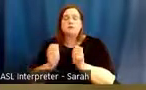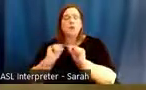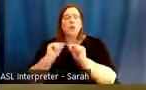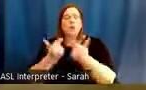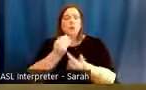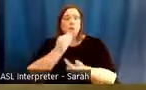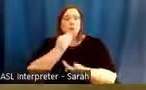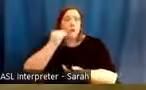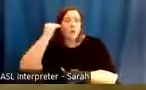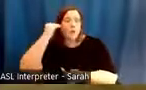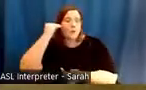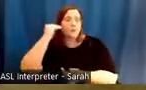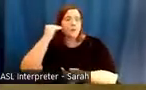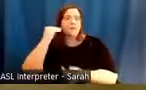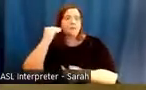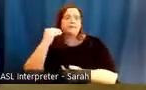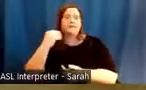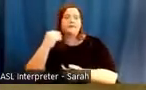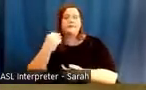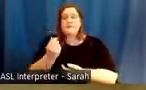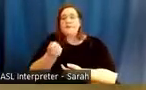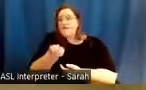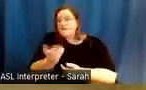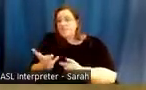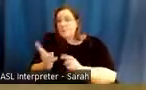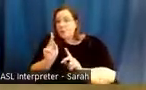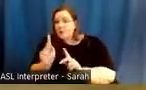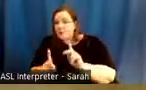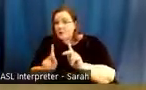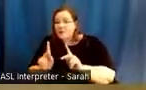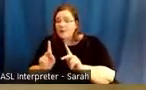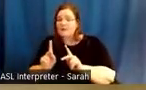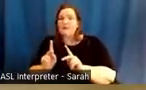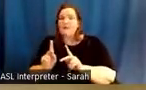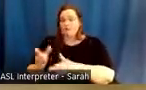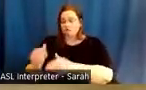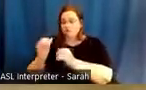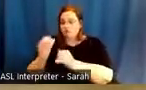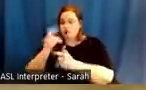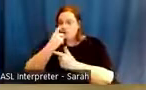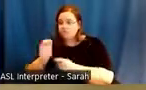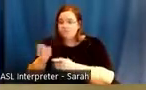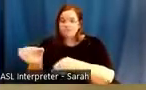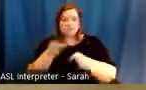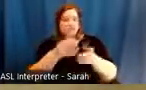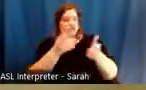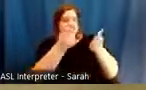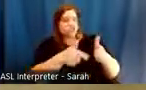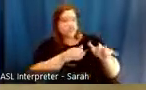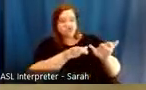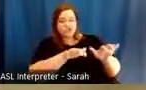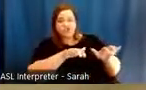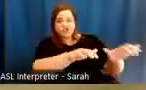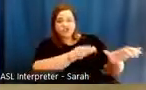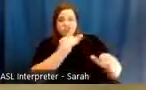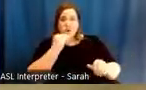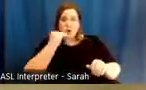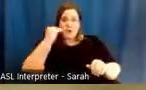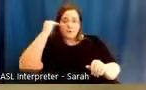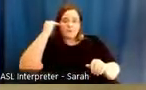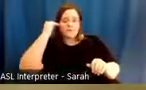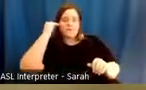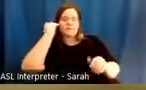home with like a few people that shared her interests. She could go to a larger home where they had lots